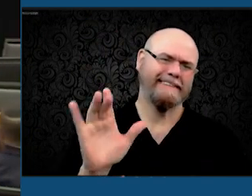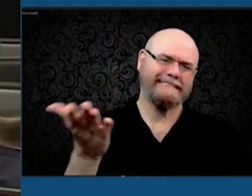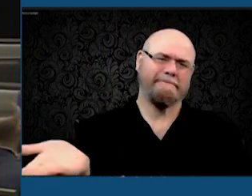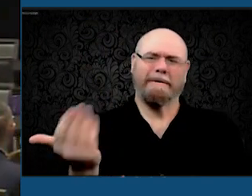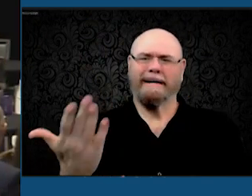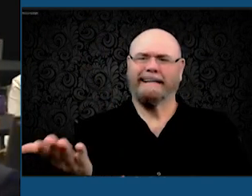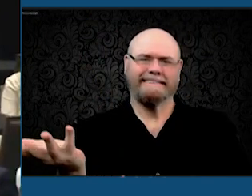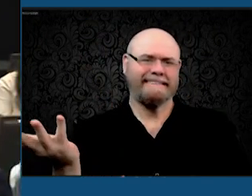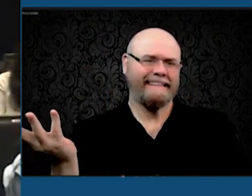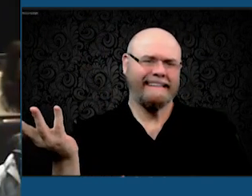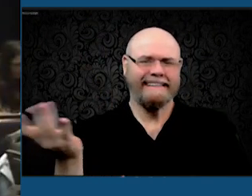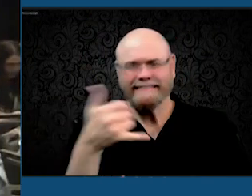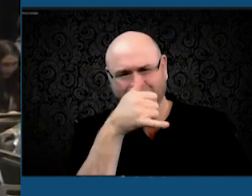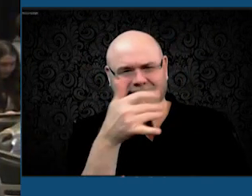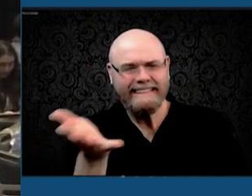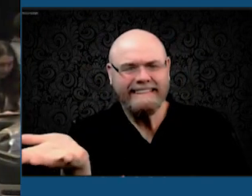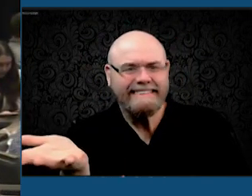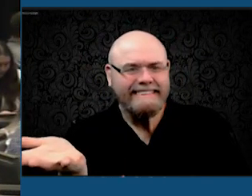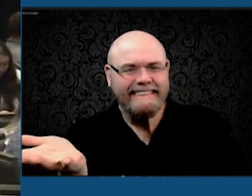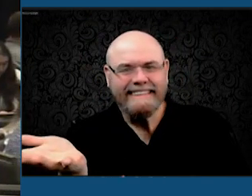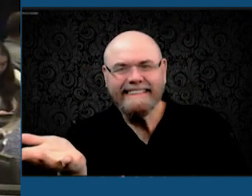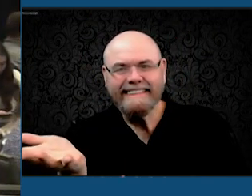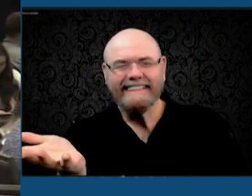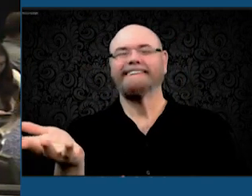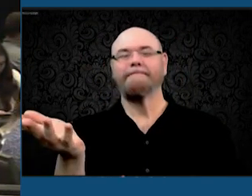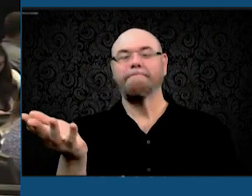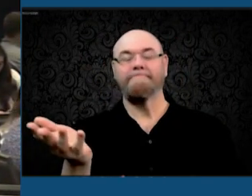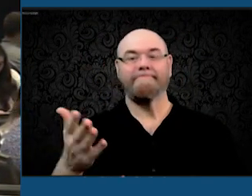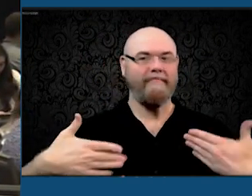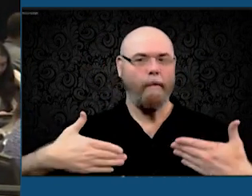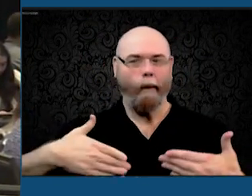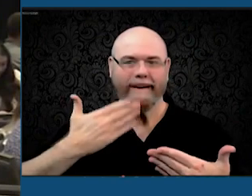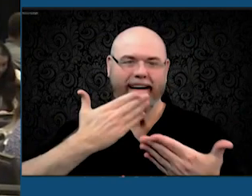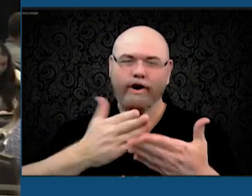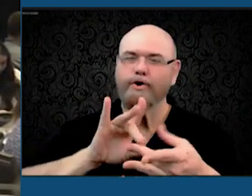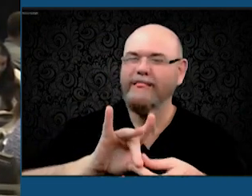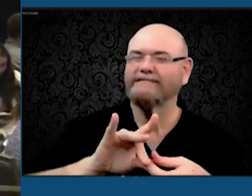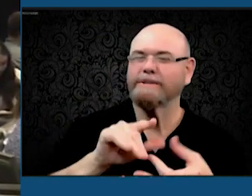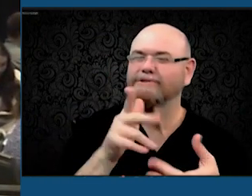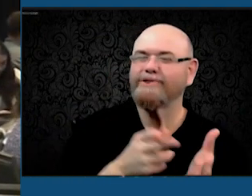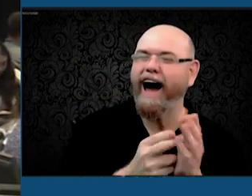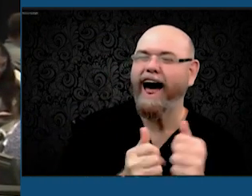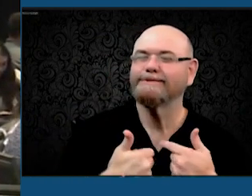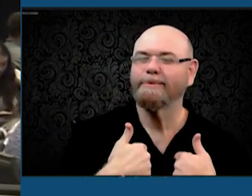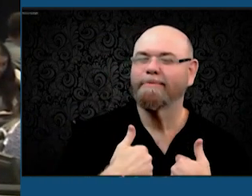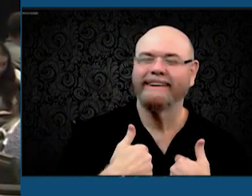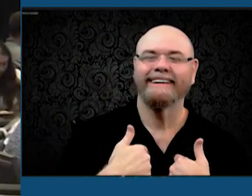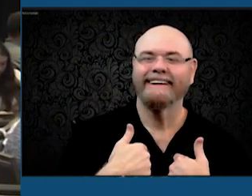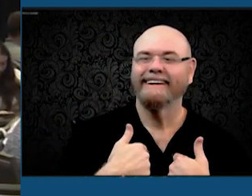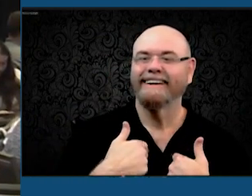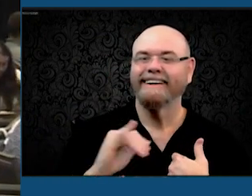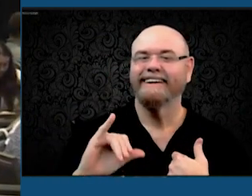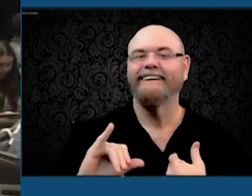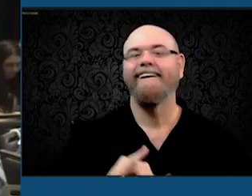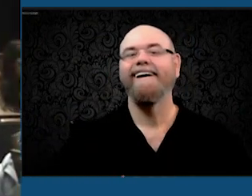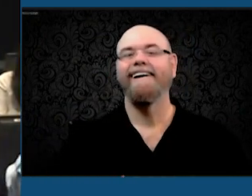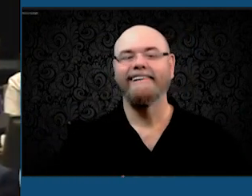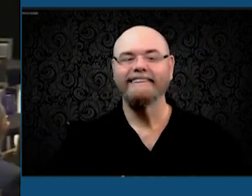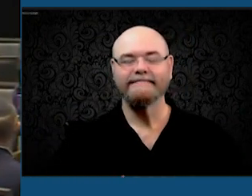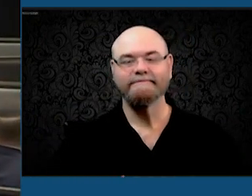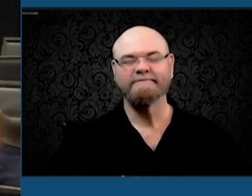This is ridiculous. So we haven't built a good relationship, obviously, because no one's being honest with me. There is absolutely no